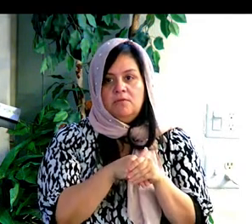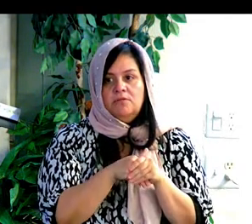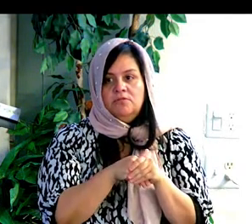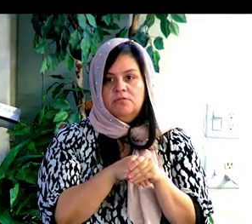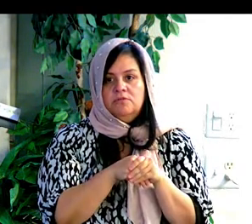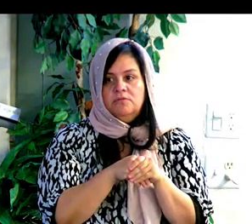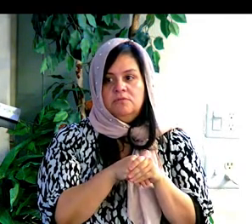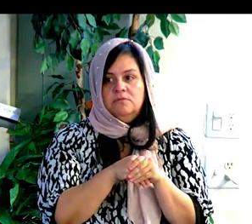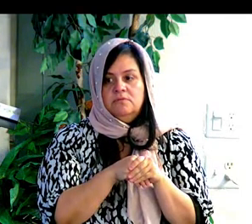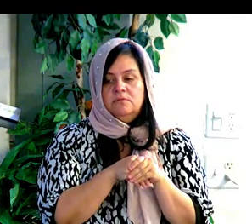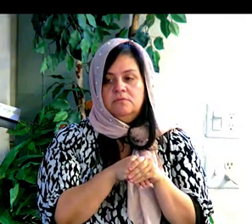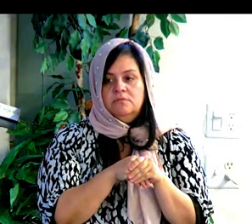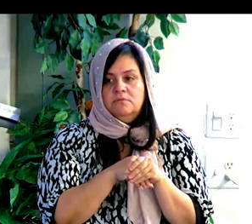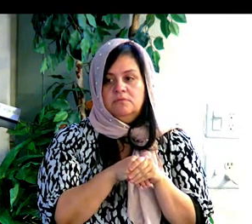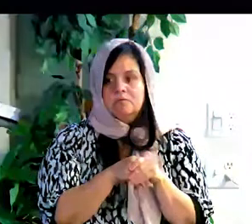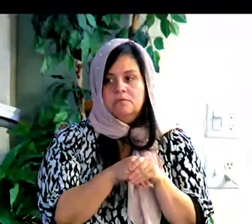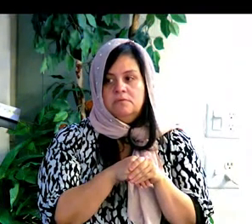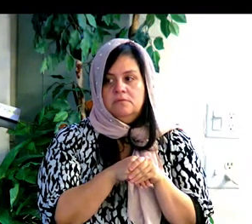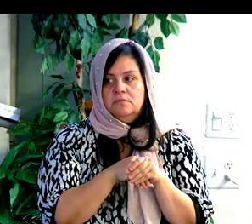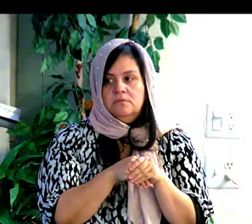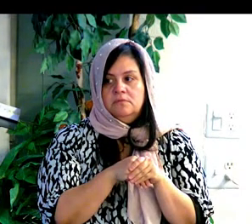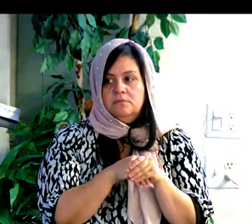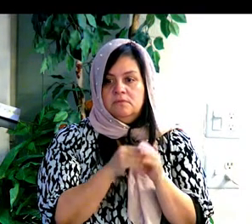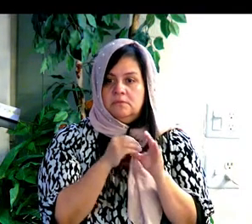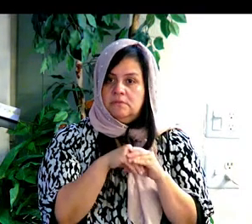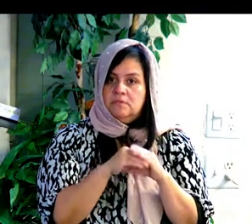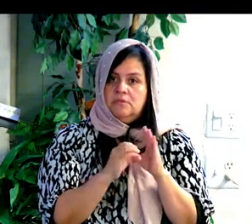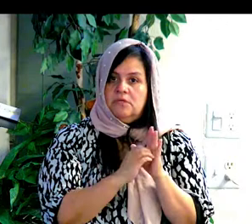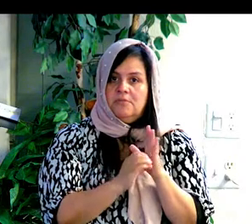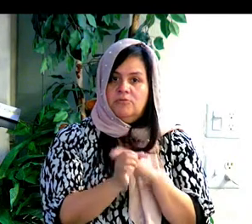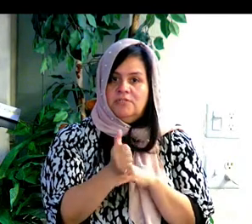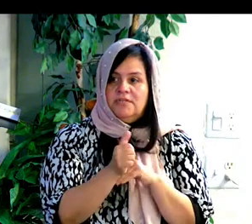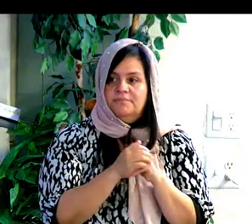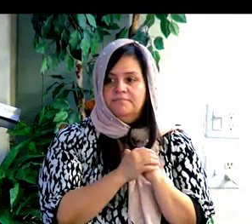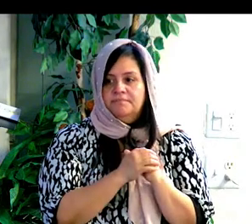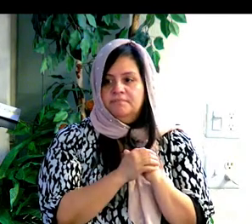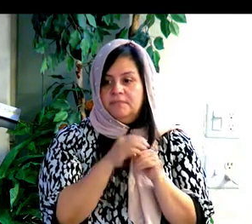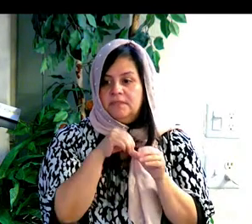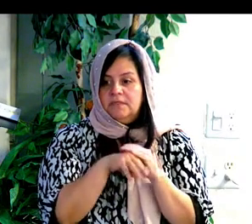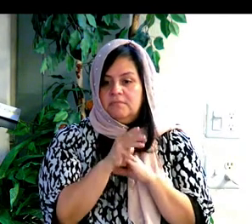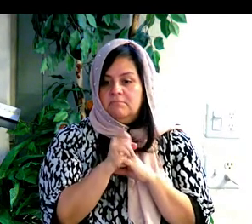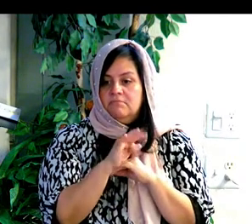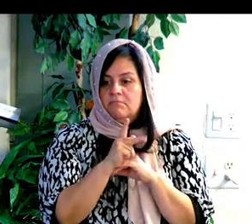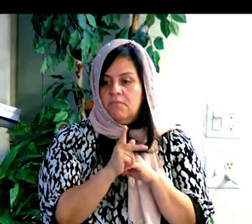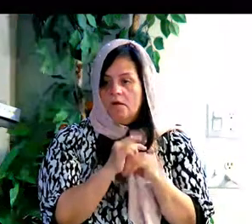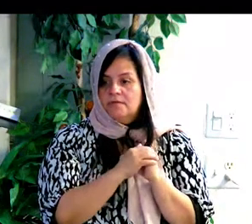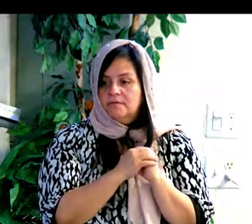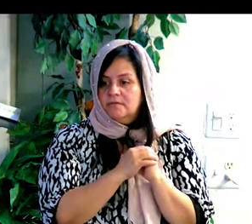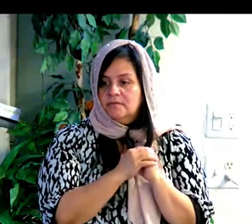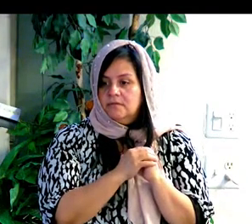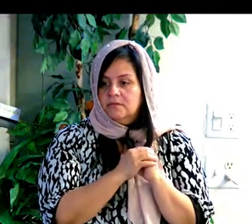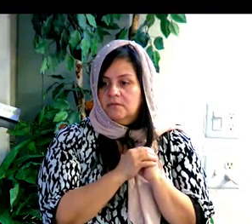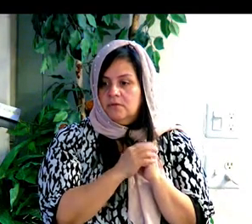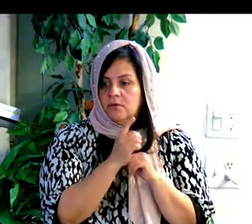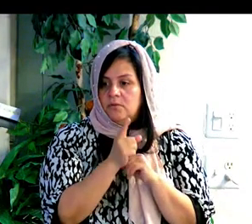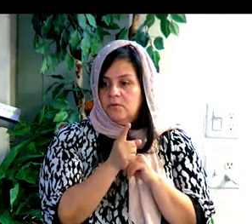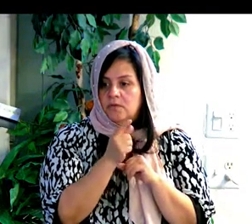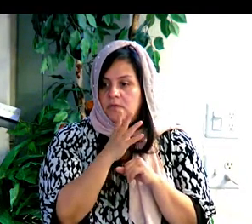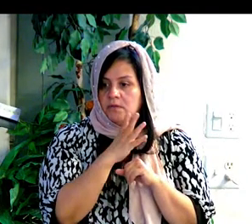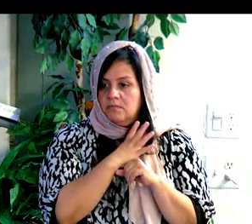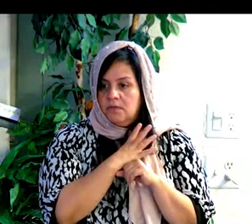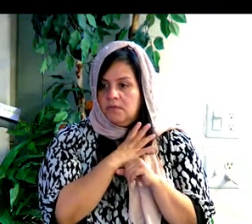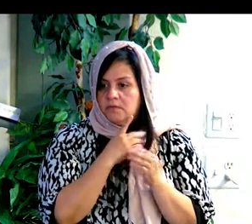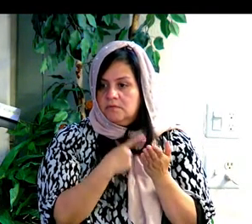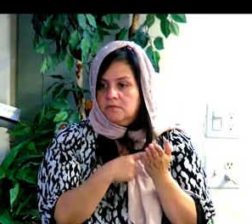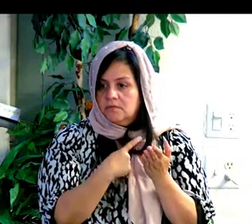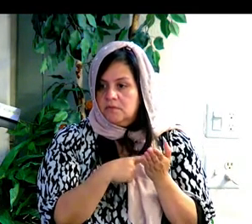En versículo 21 de capítulo 10 de Marcos. You know, one of the guys that's talking to him says,